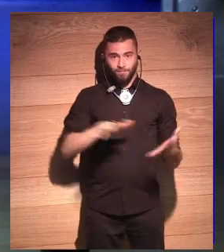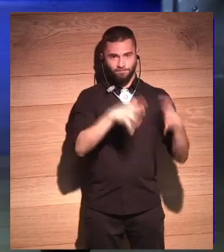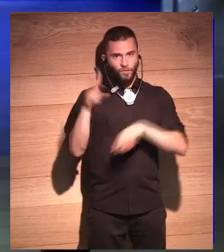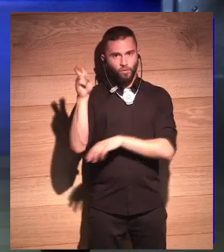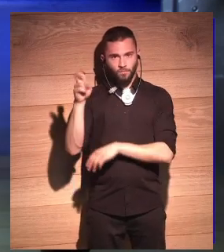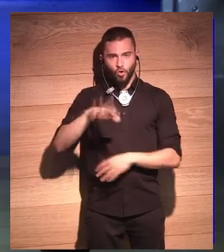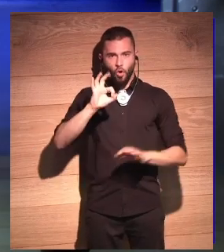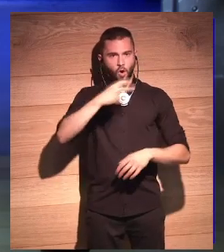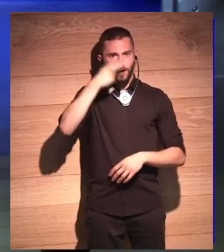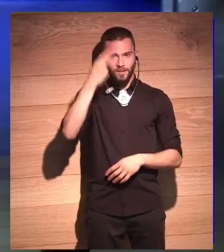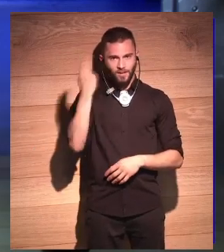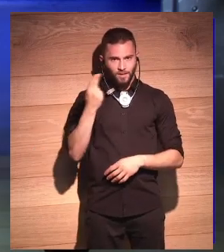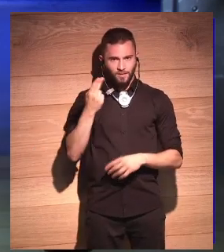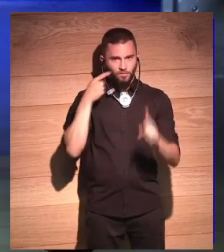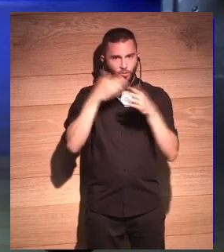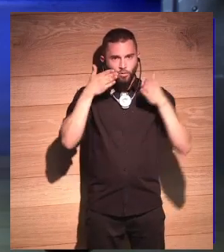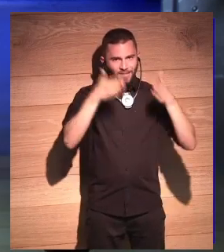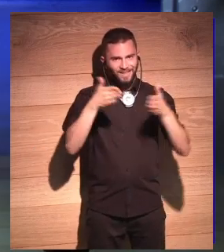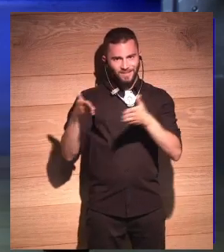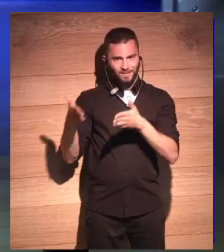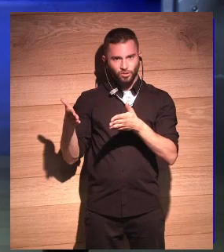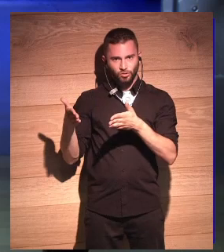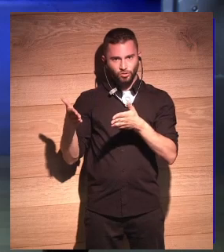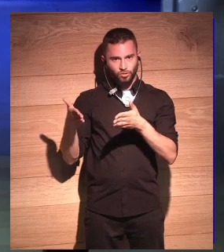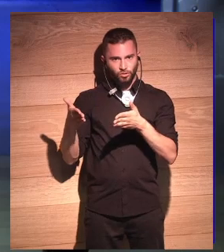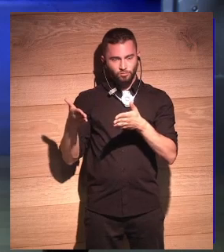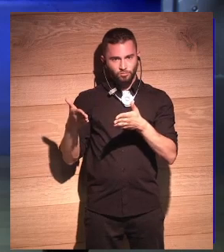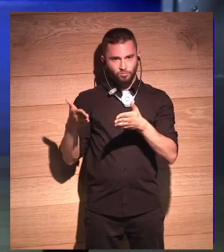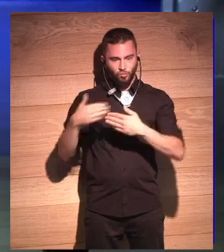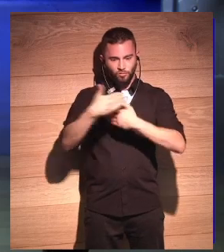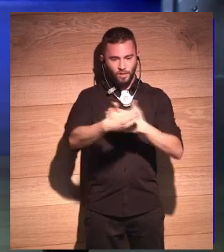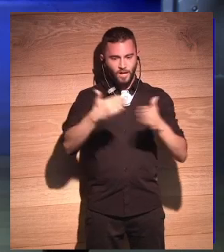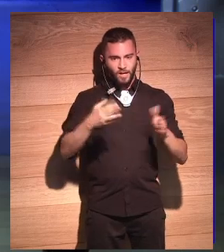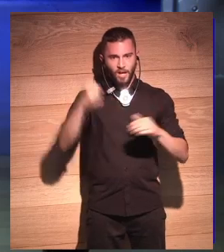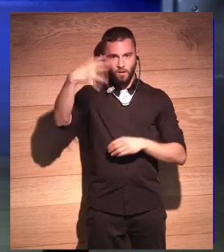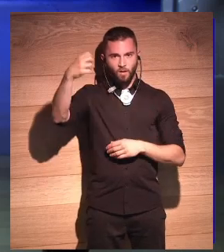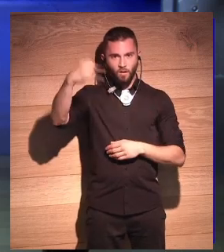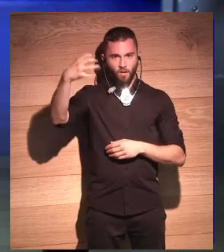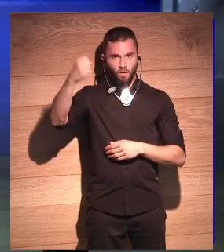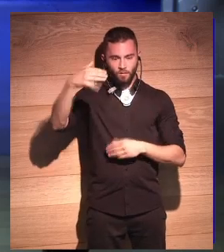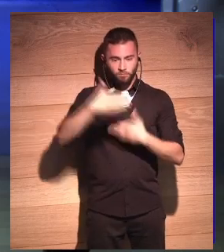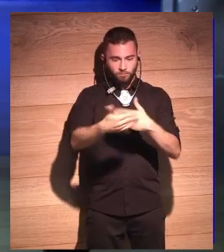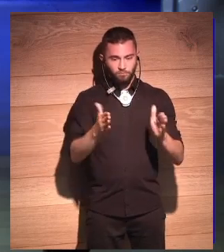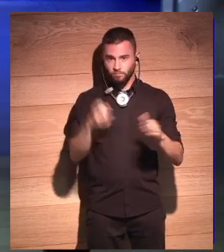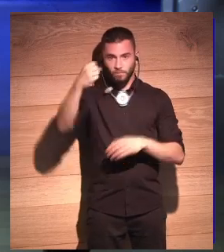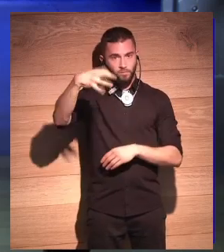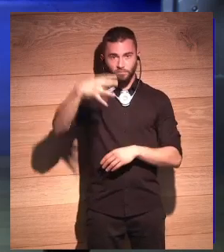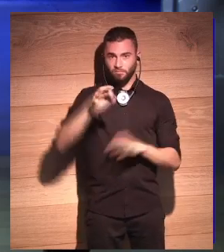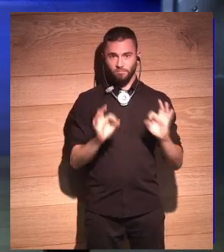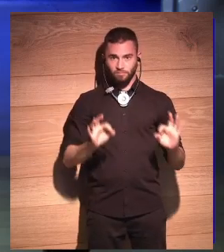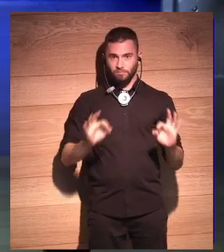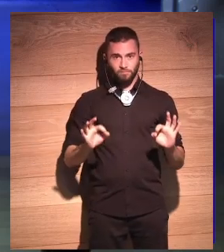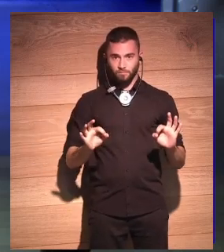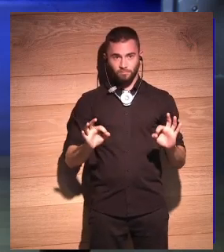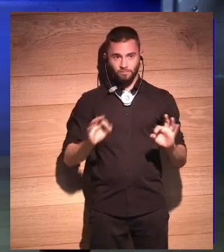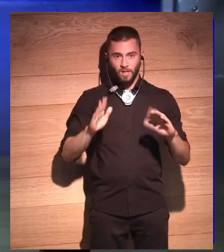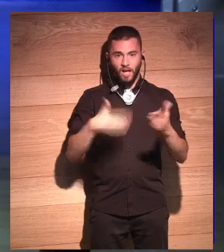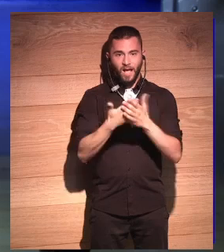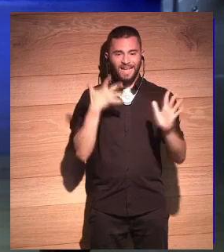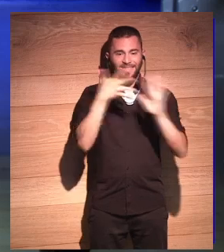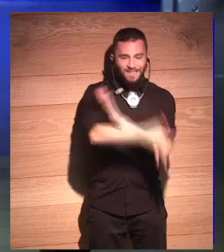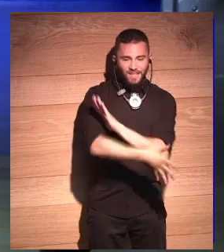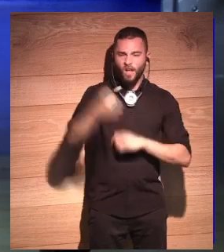attention to. A box with a blinking light is just a box with a blinking light until you give the light meaning. We like to